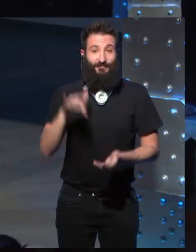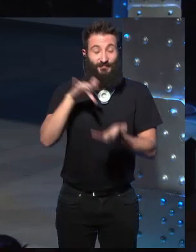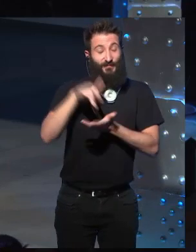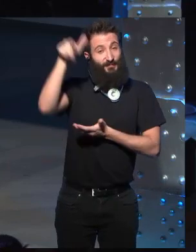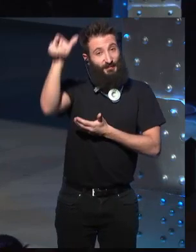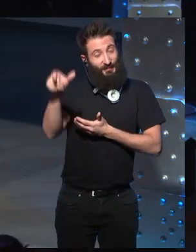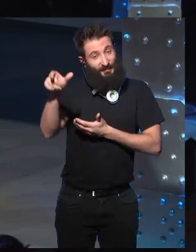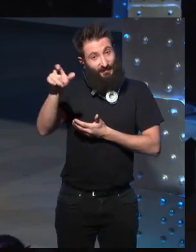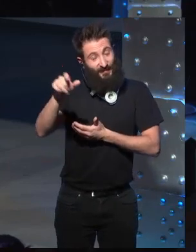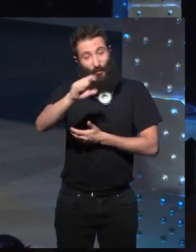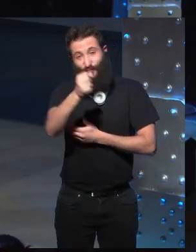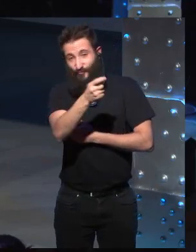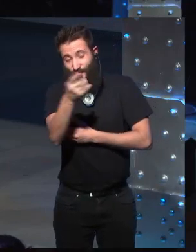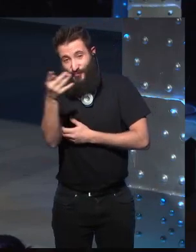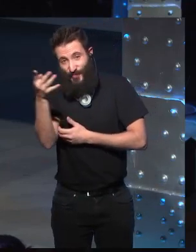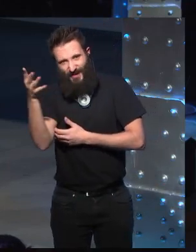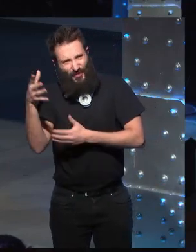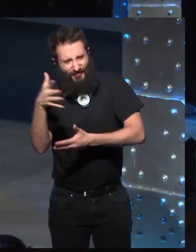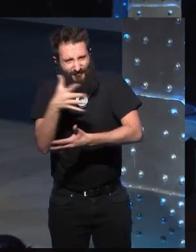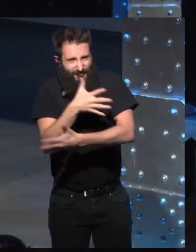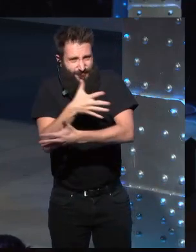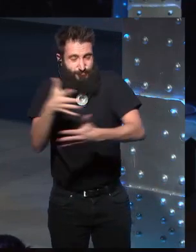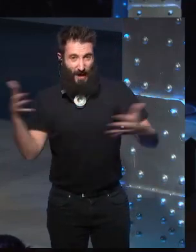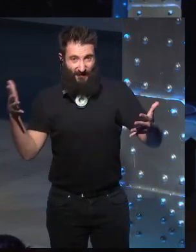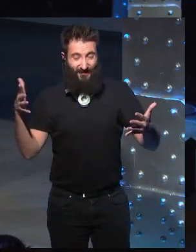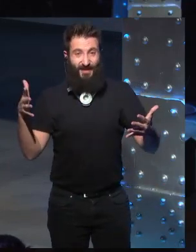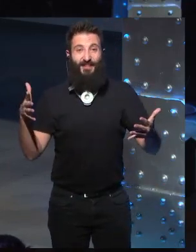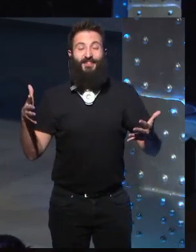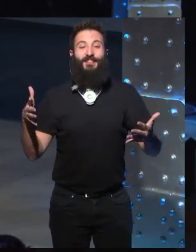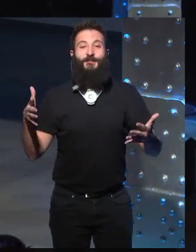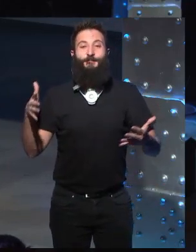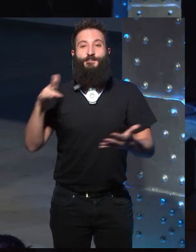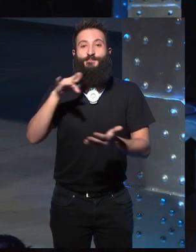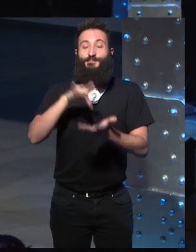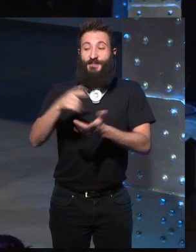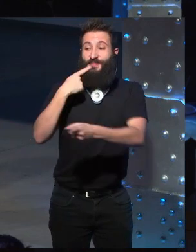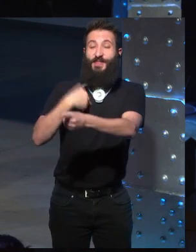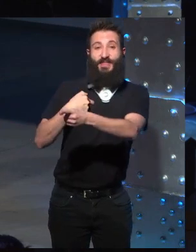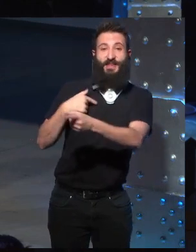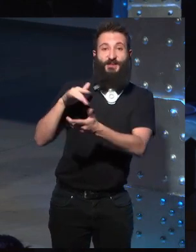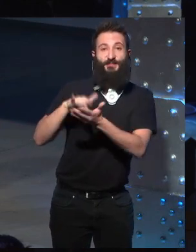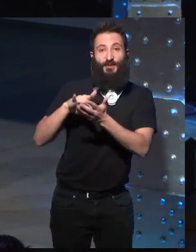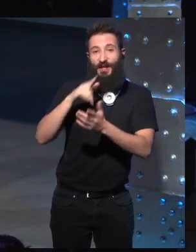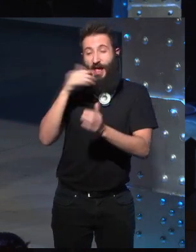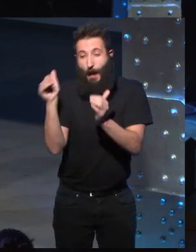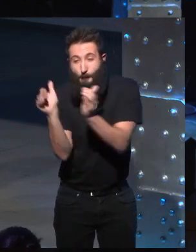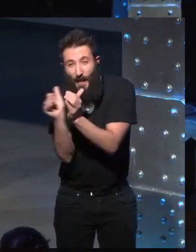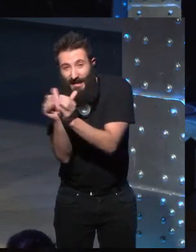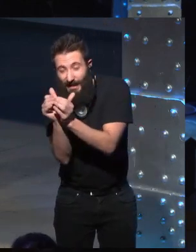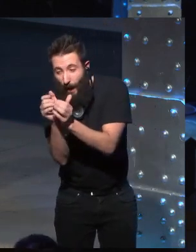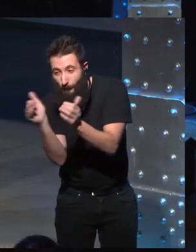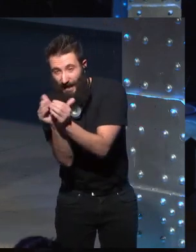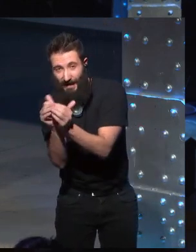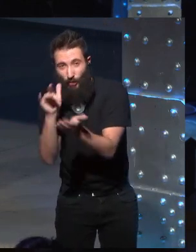huge number. That means that with a tiny amount of mass, you can get a huge amount of energy. This is